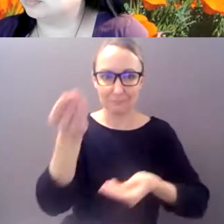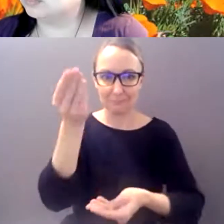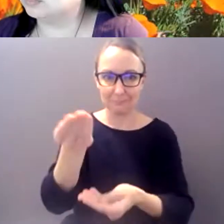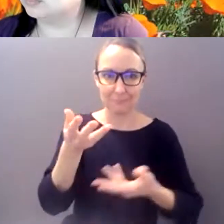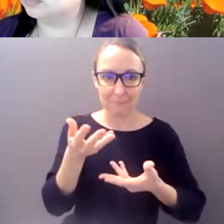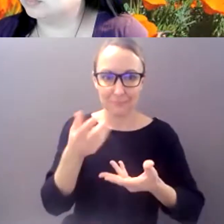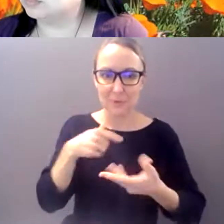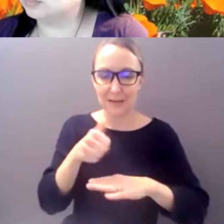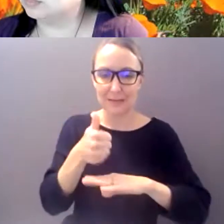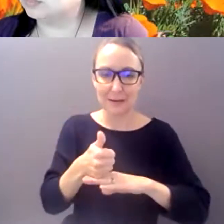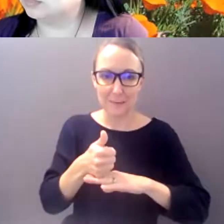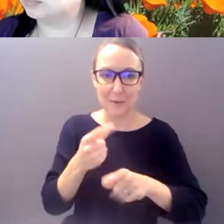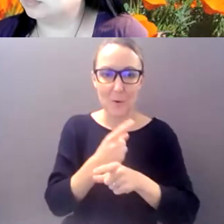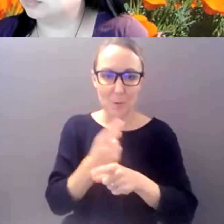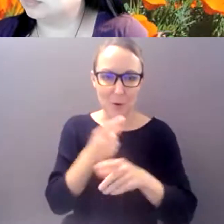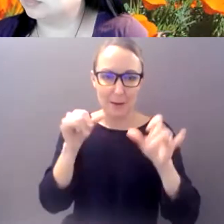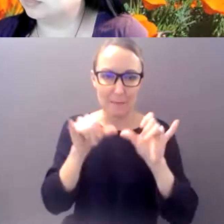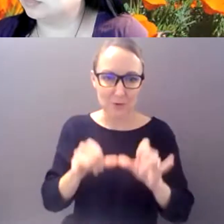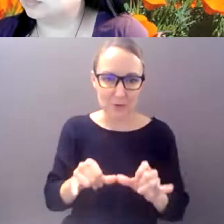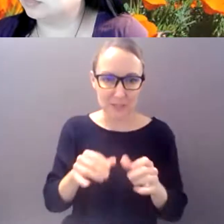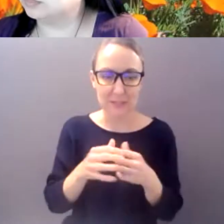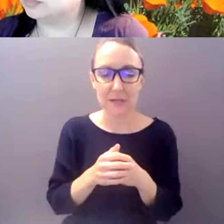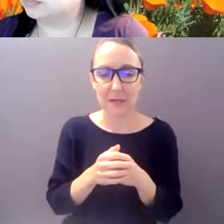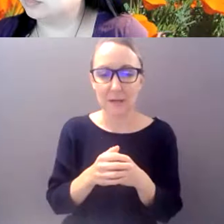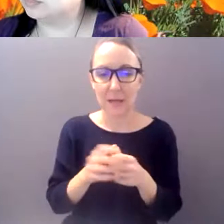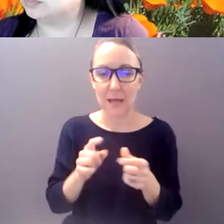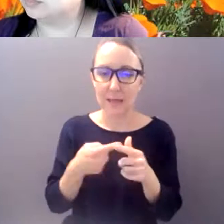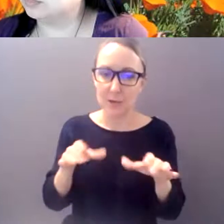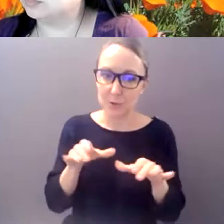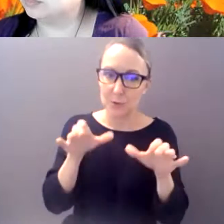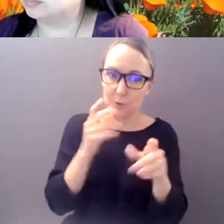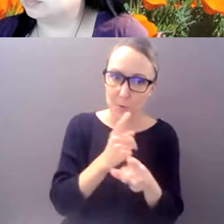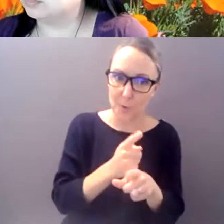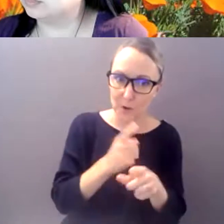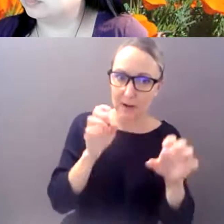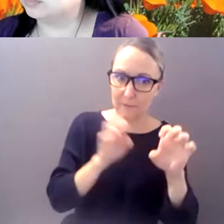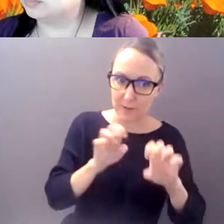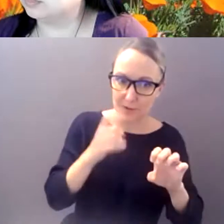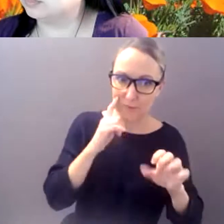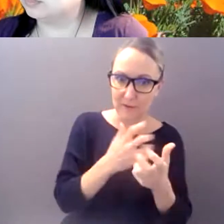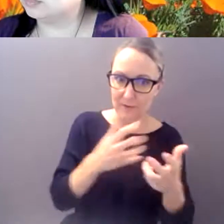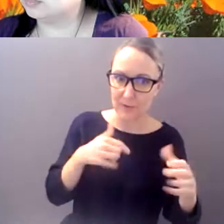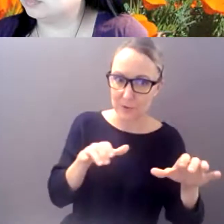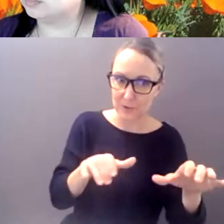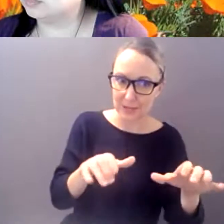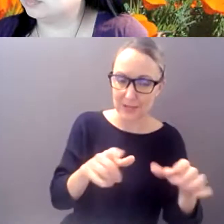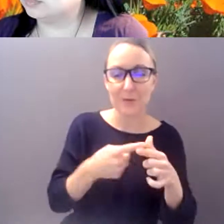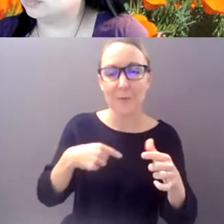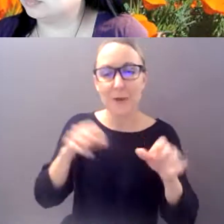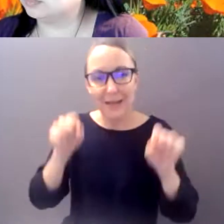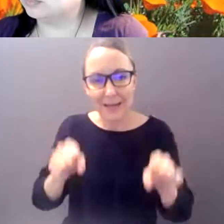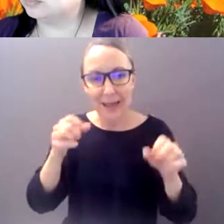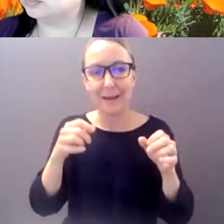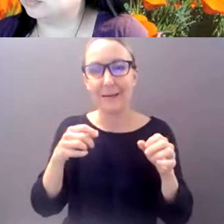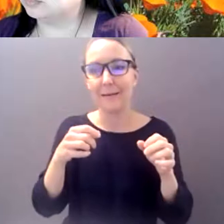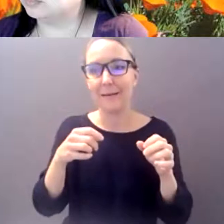set proper metrics and be able to do proper evaluation of what we're doing so that we can go improve